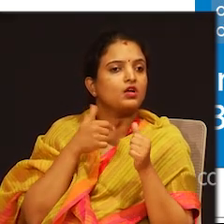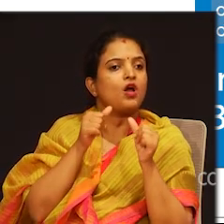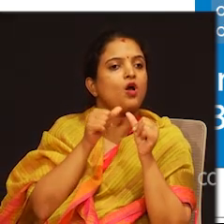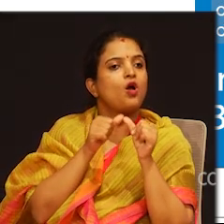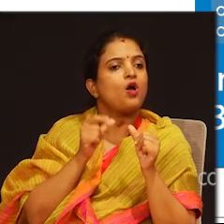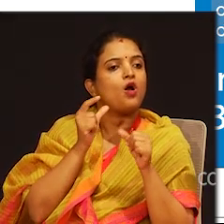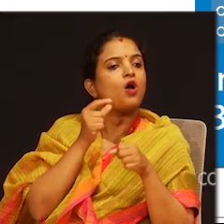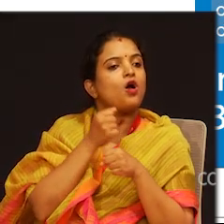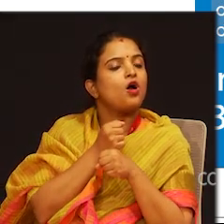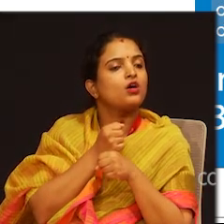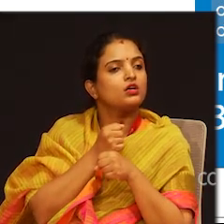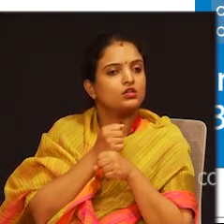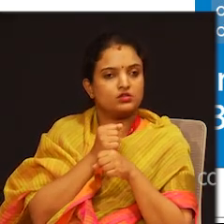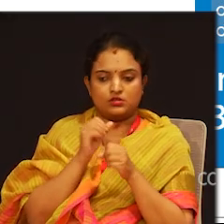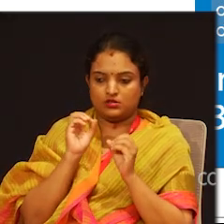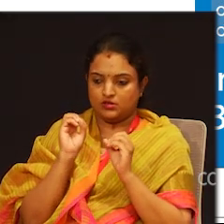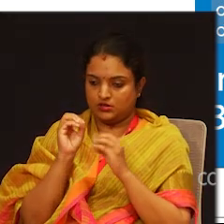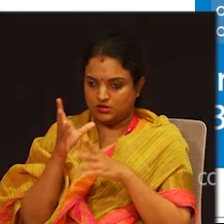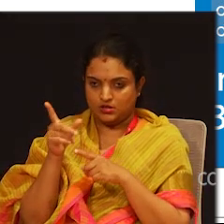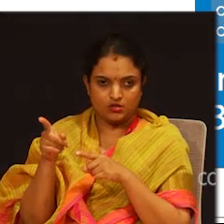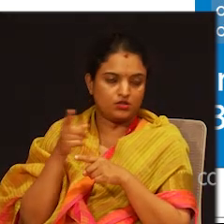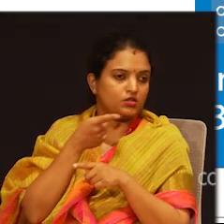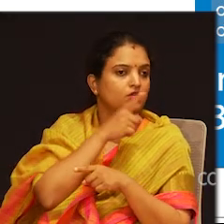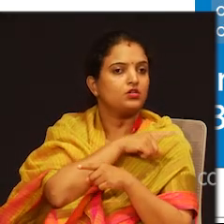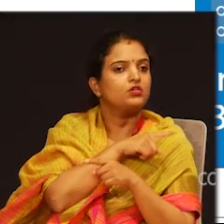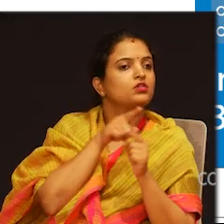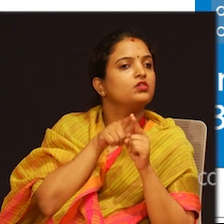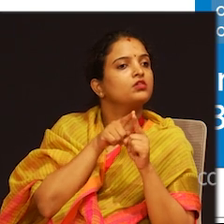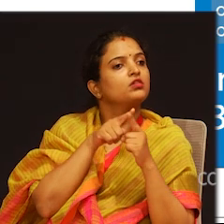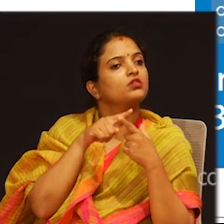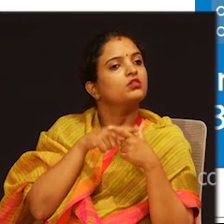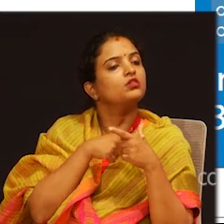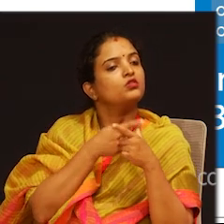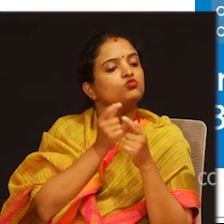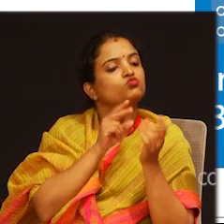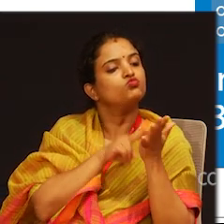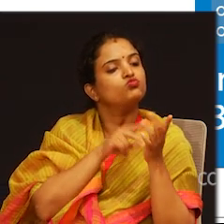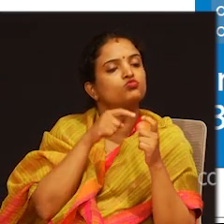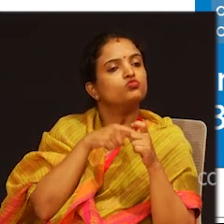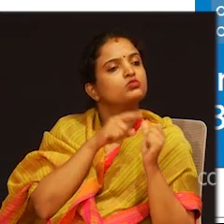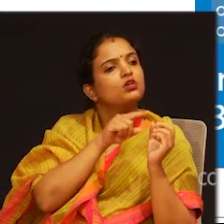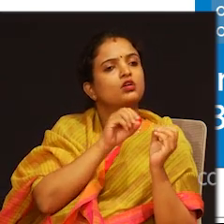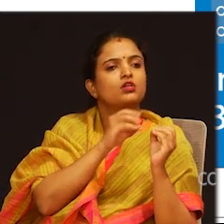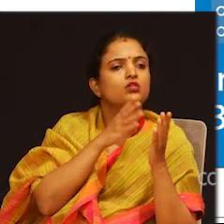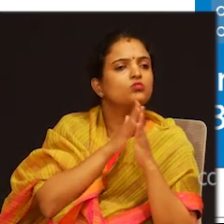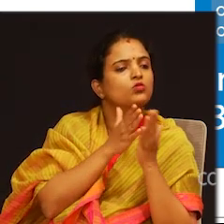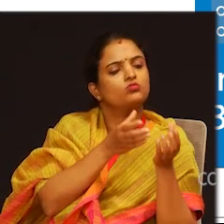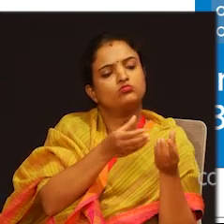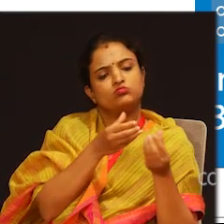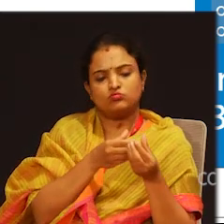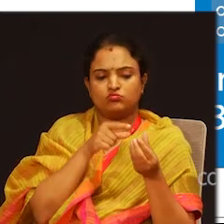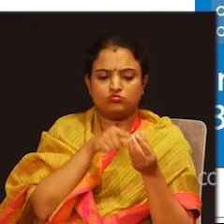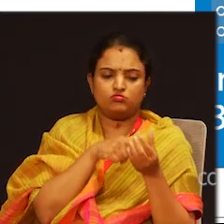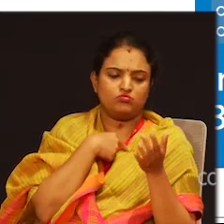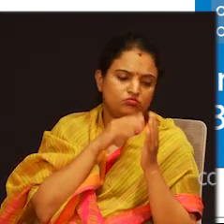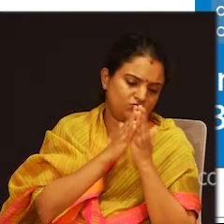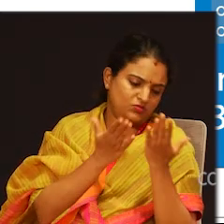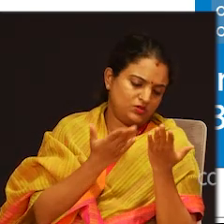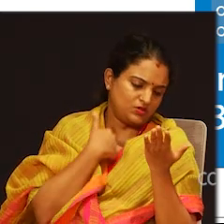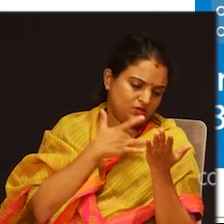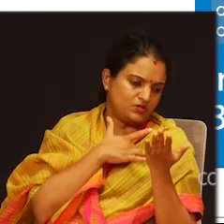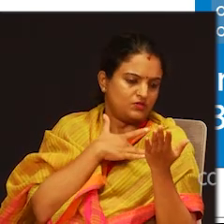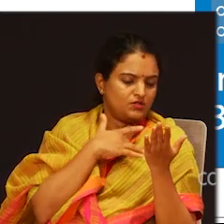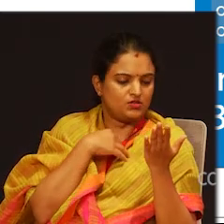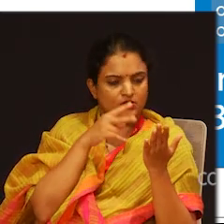August. Other children have already their books in place in the beginning of the year, and they have enjoyed the idea of opening a new